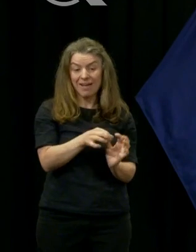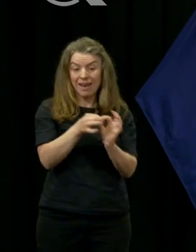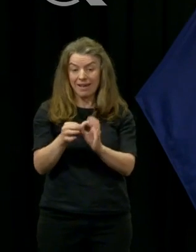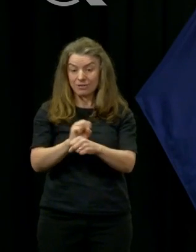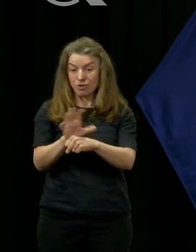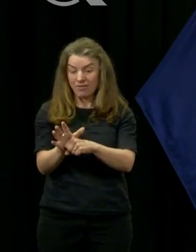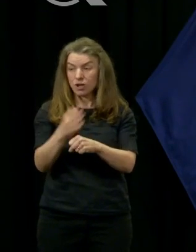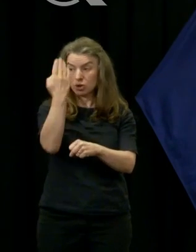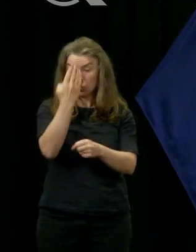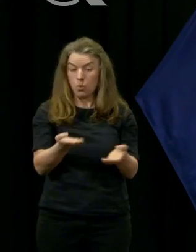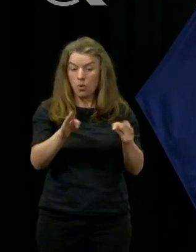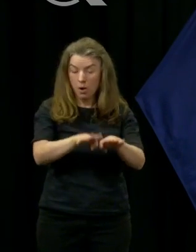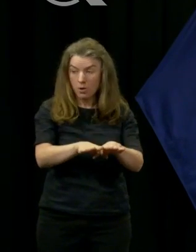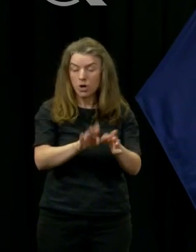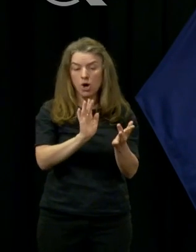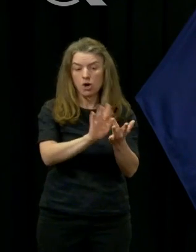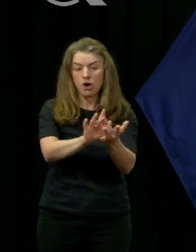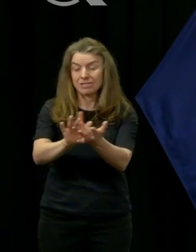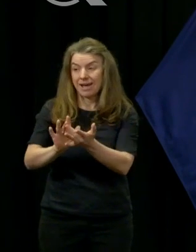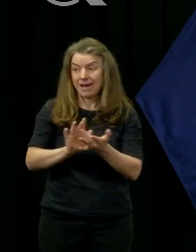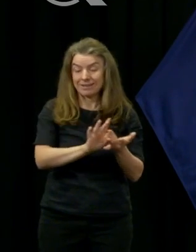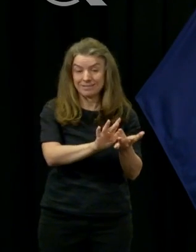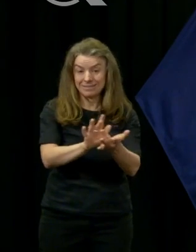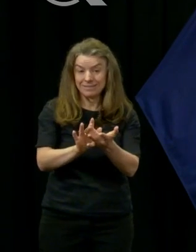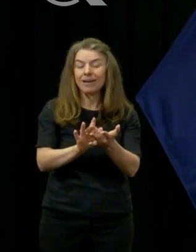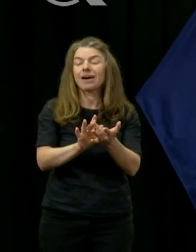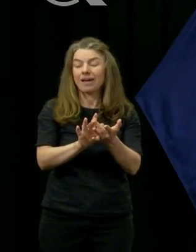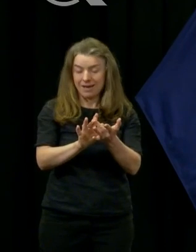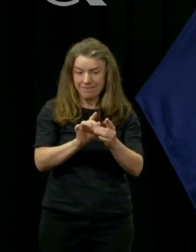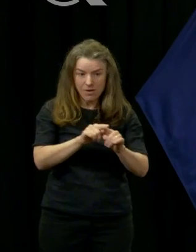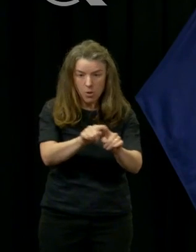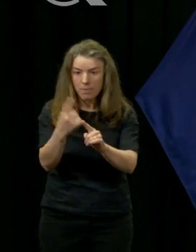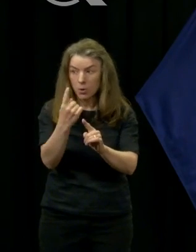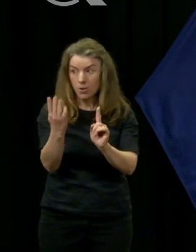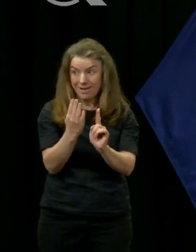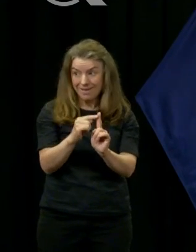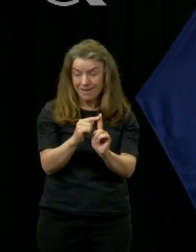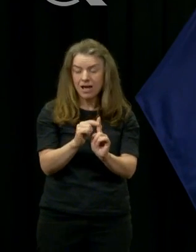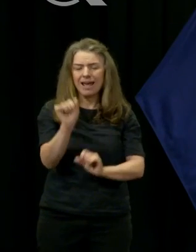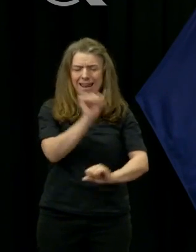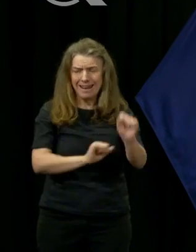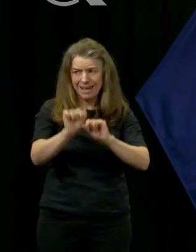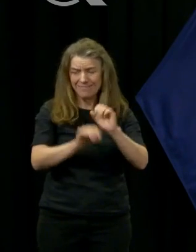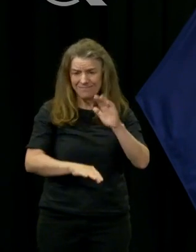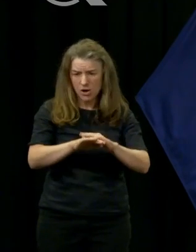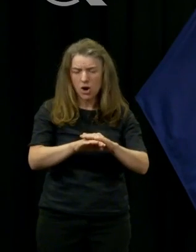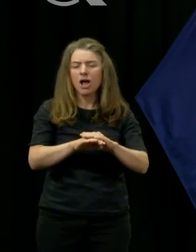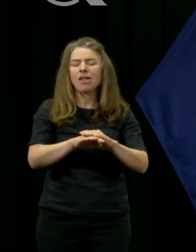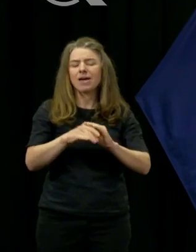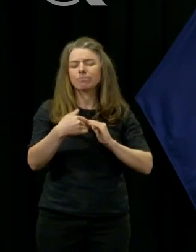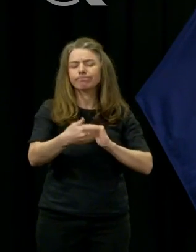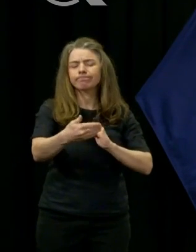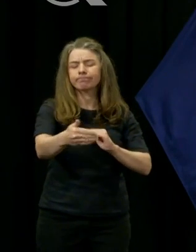There'll be contact tracing, 72 hours of thorough cleaning, and then the school will reopen. If we have wider community outbreak,